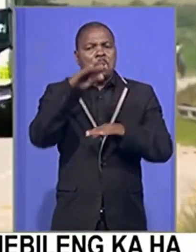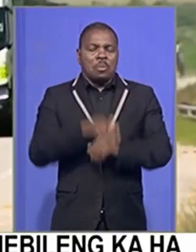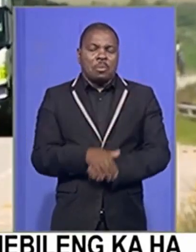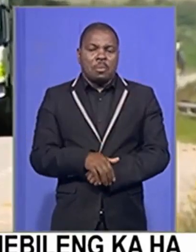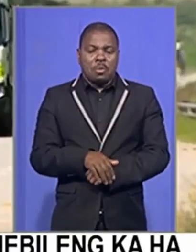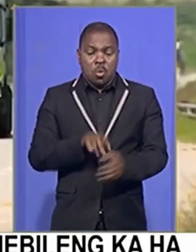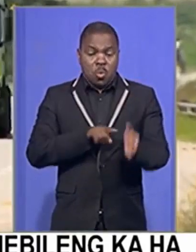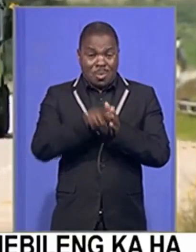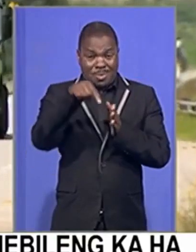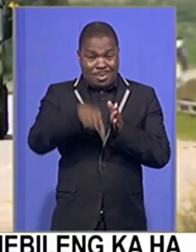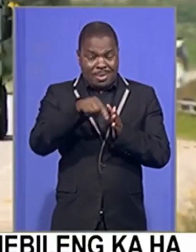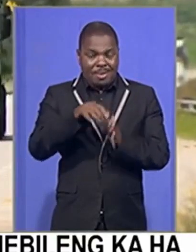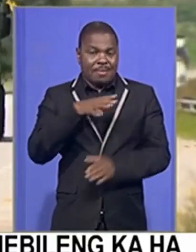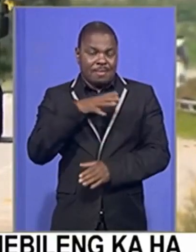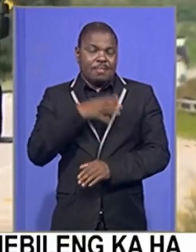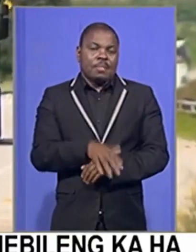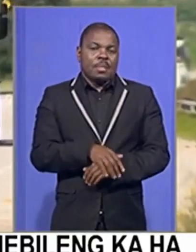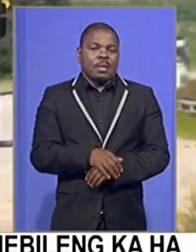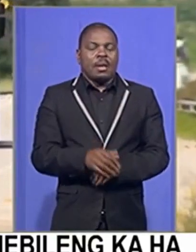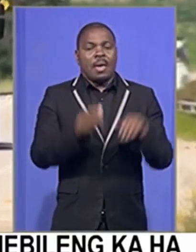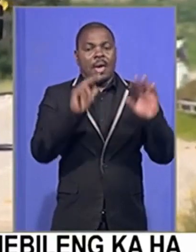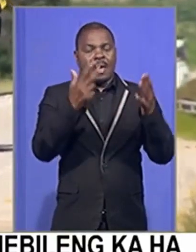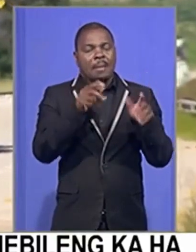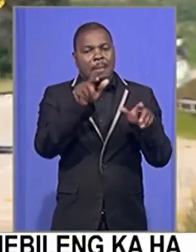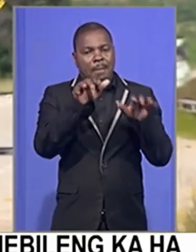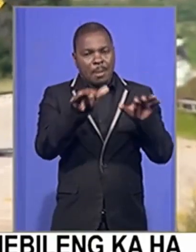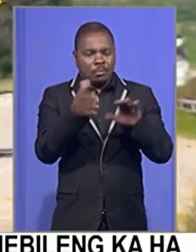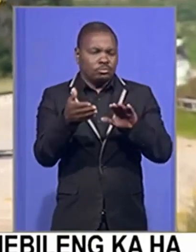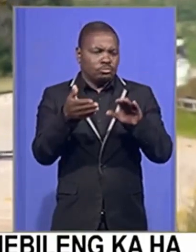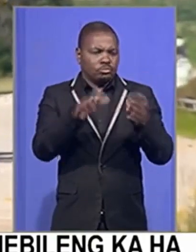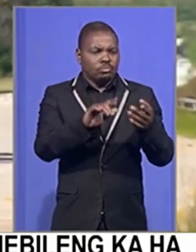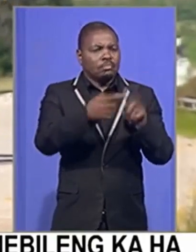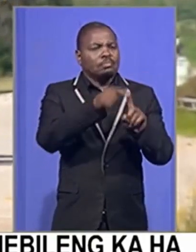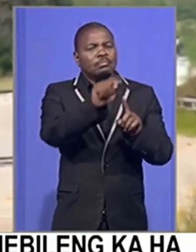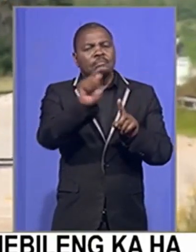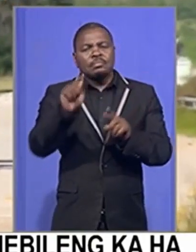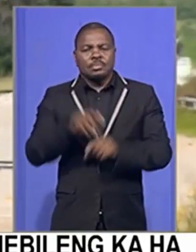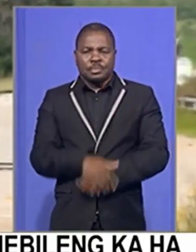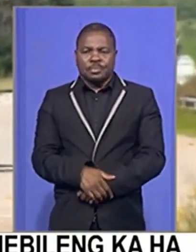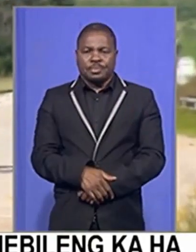bekeng ena fela ho hlokaetse batho ba robedi dikotsing tse arohaneng.